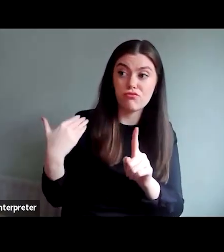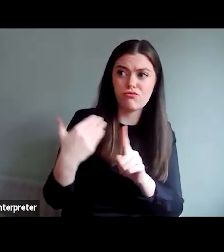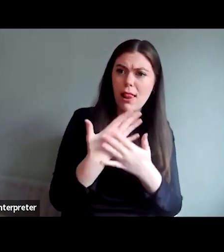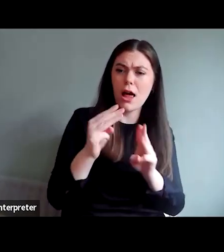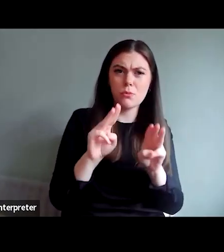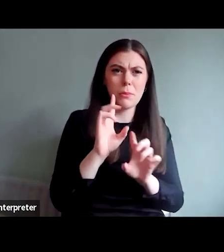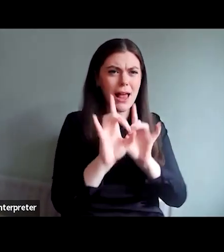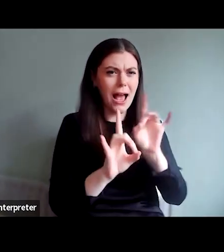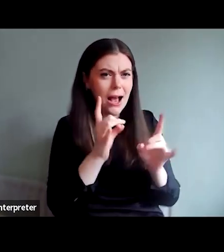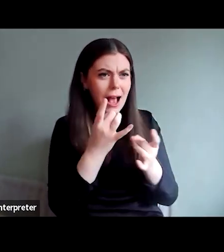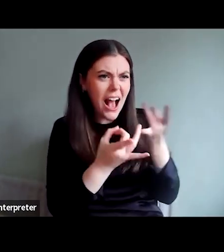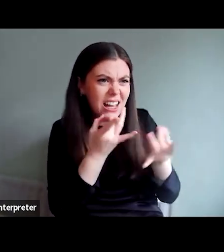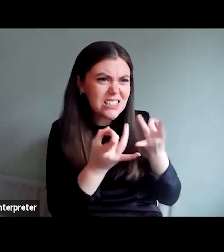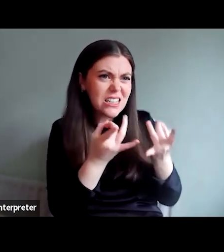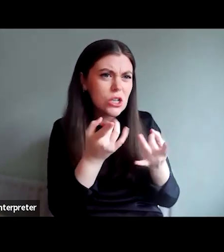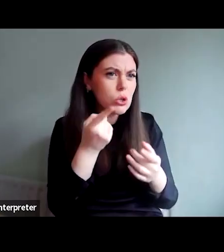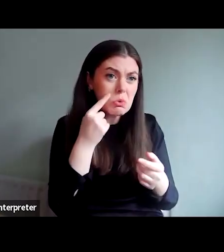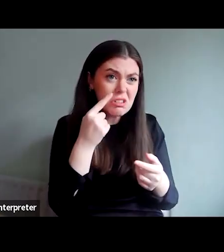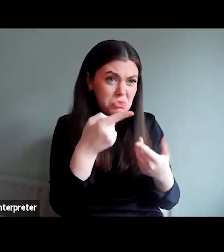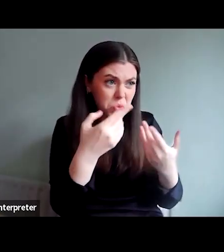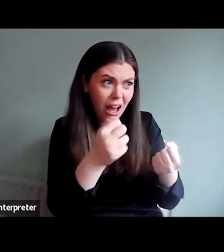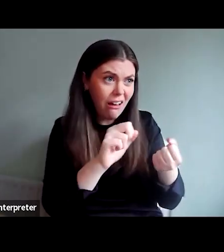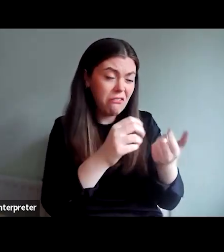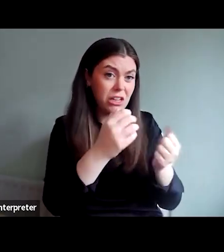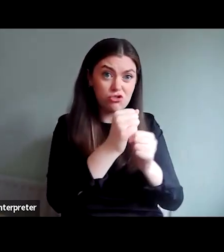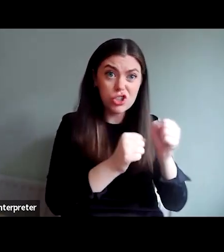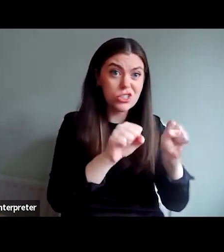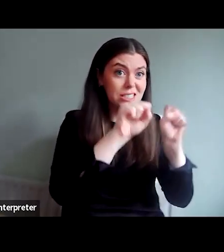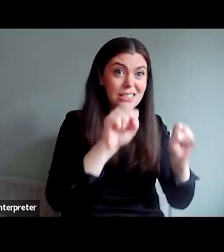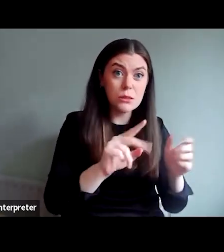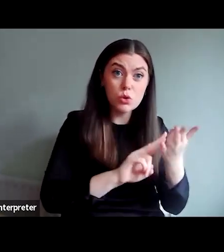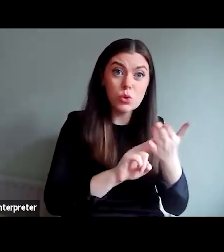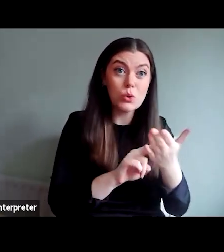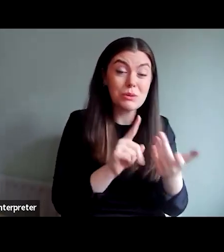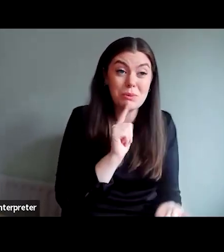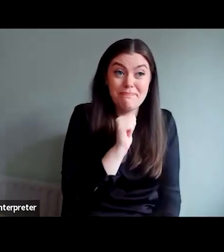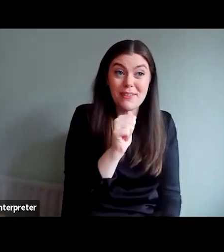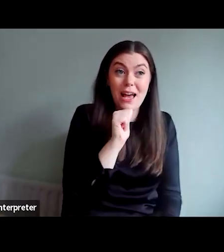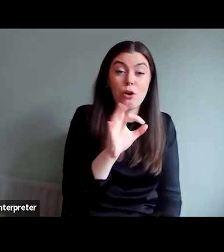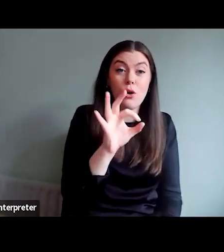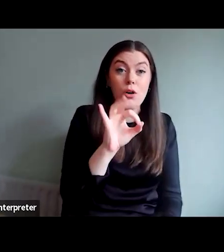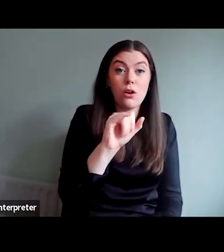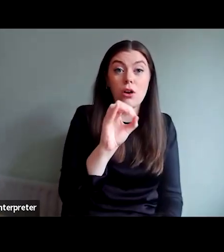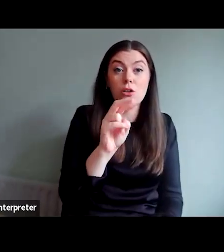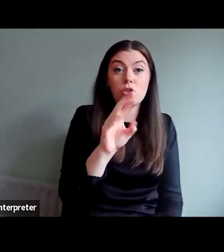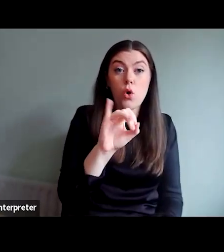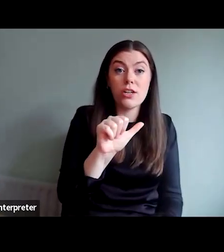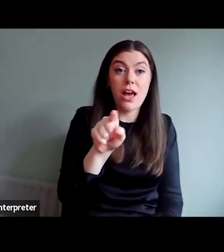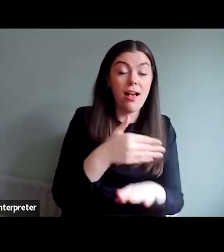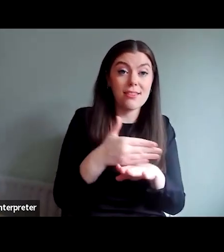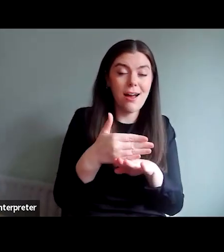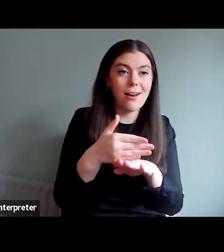a formula, and there isn't really, because as Giorgia pointed out really clearly from the beginning, each context is